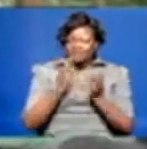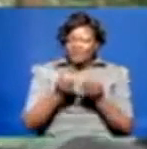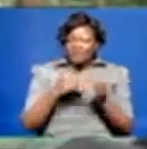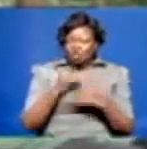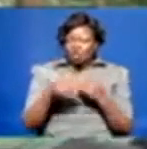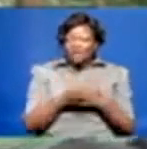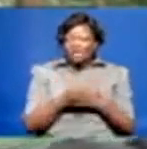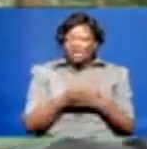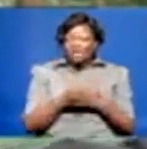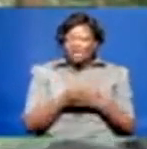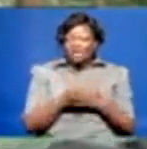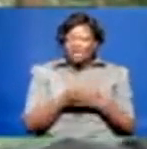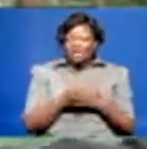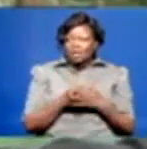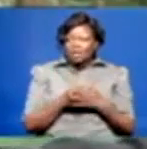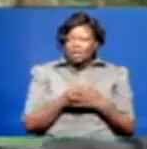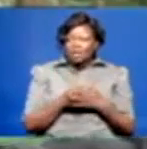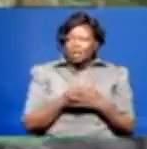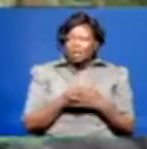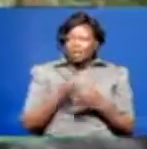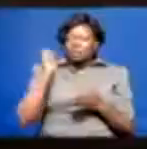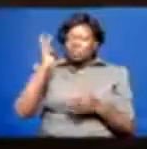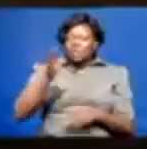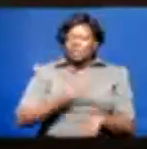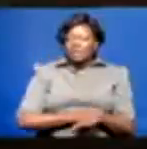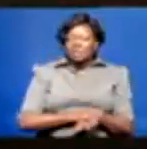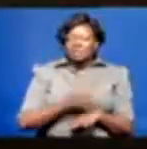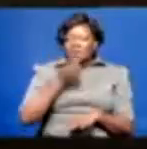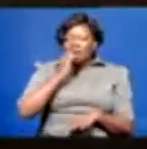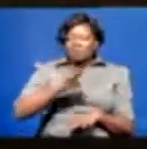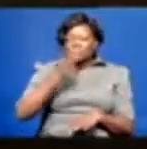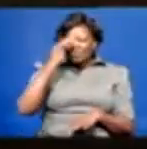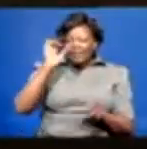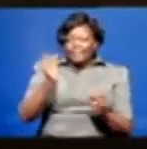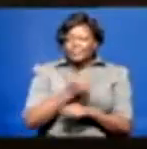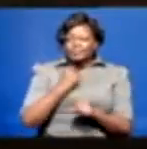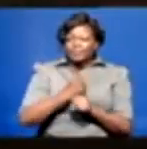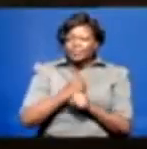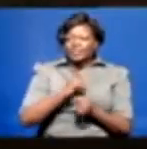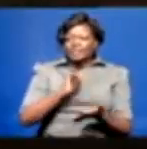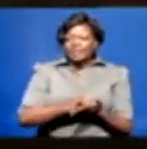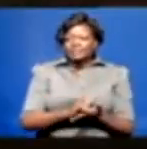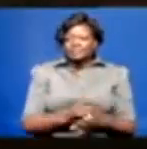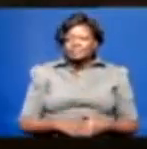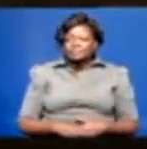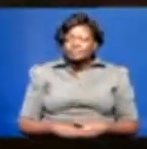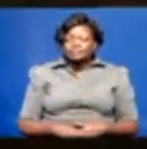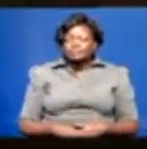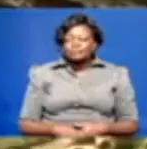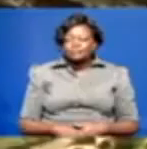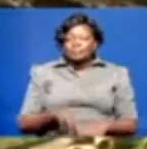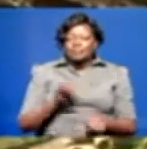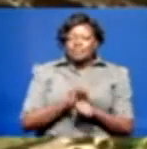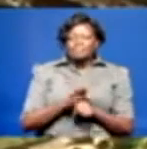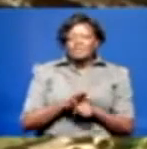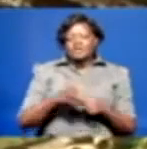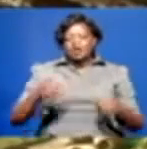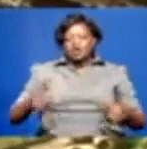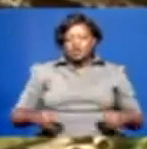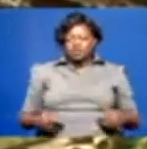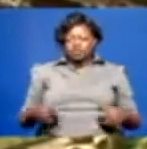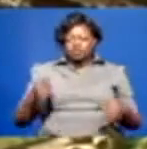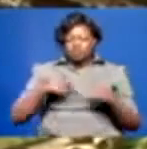mbili itachukua laana kwa sababu haitendeki hivyo kwetu. It took efforts of several young men to break into the sealed